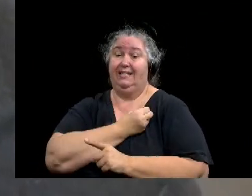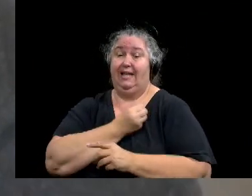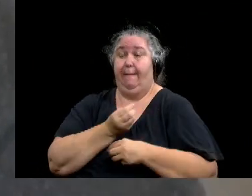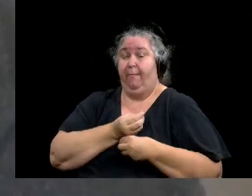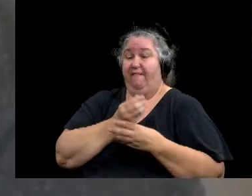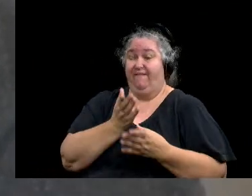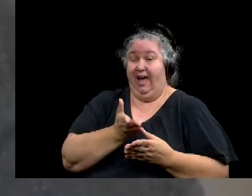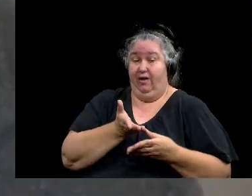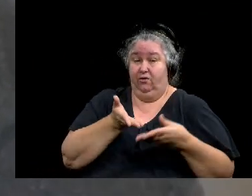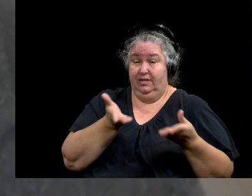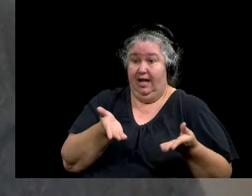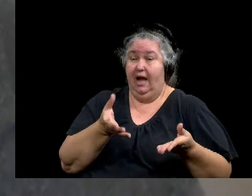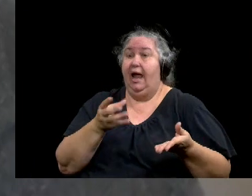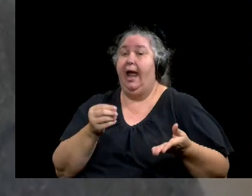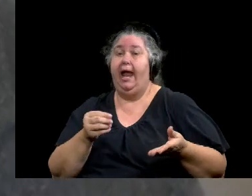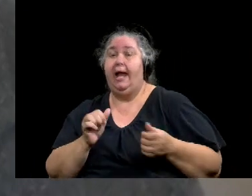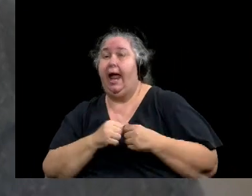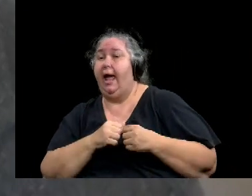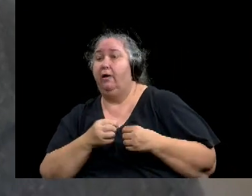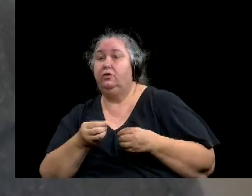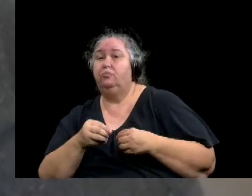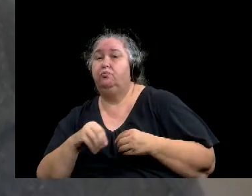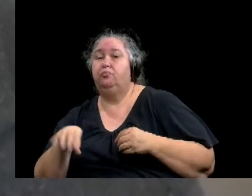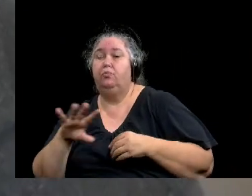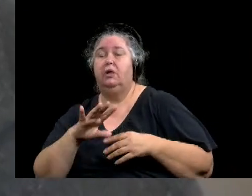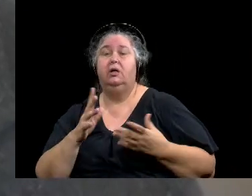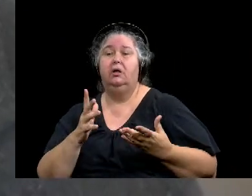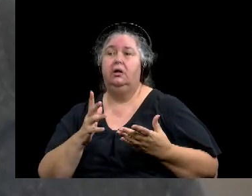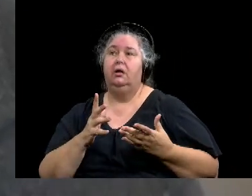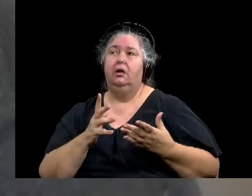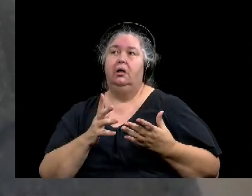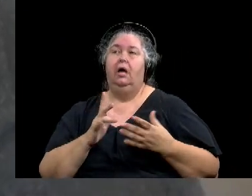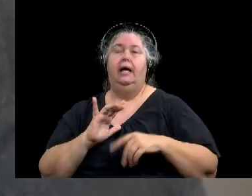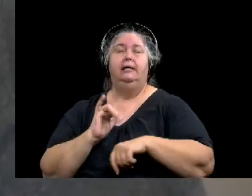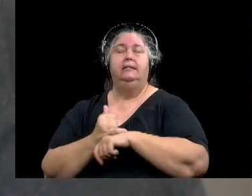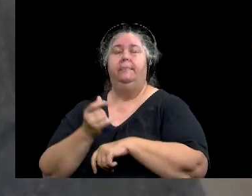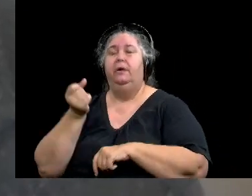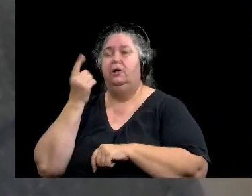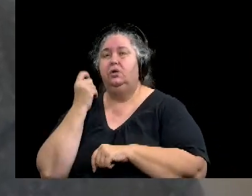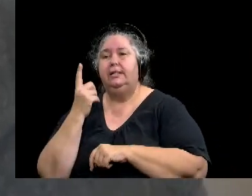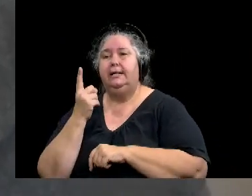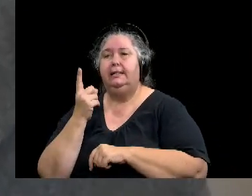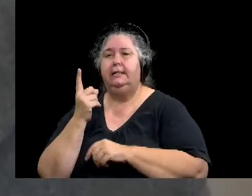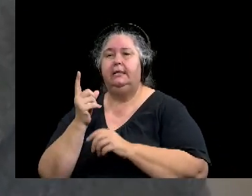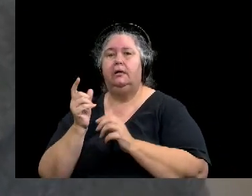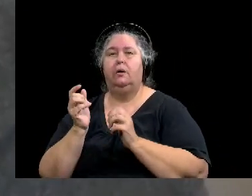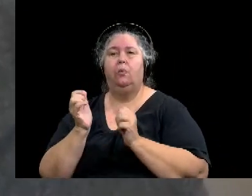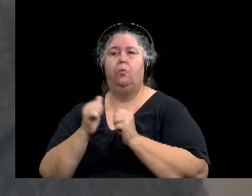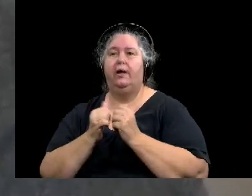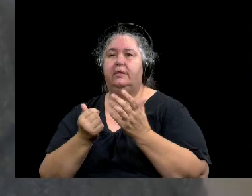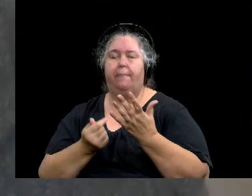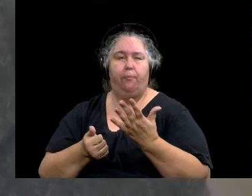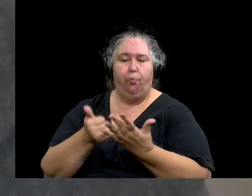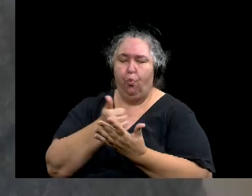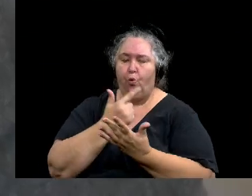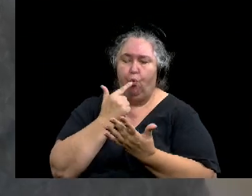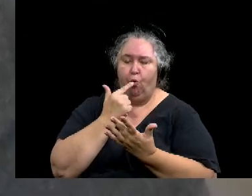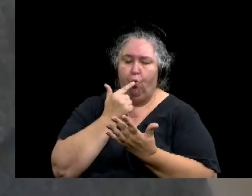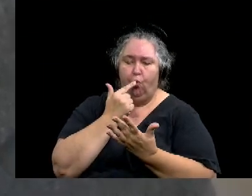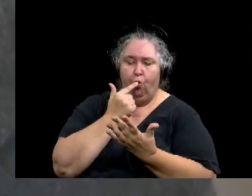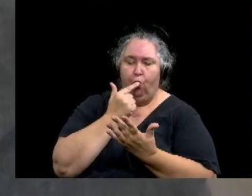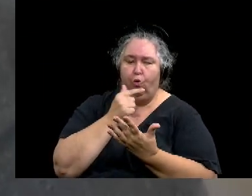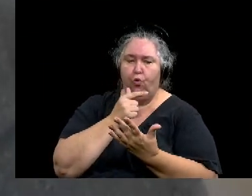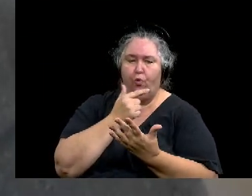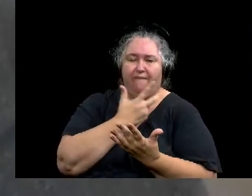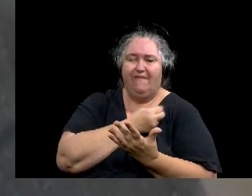discuss logistical needs of enrolled providers, establish understanding among priority vaccine candidates regarding who